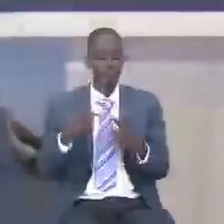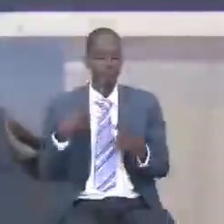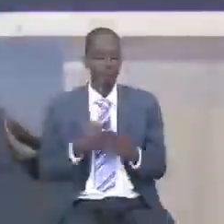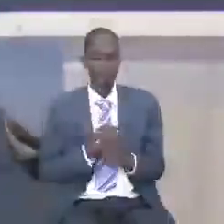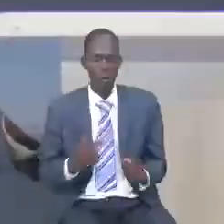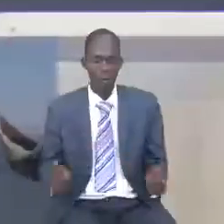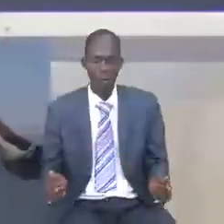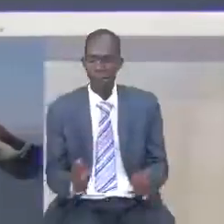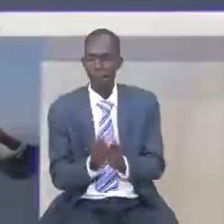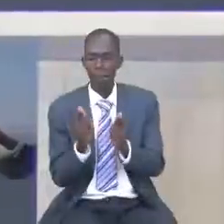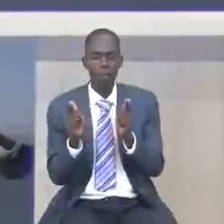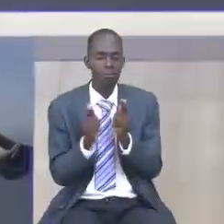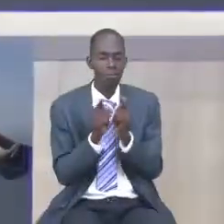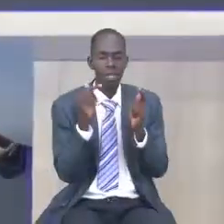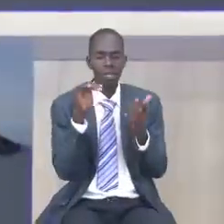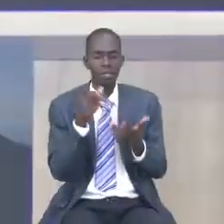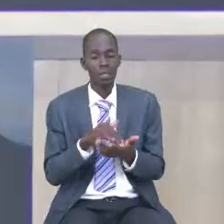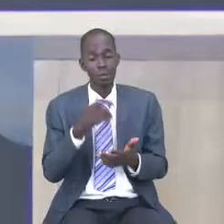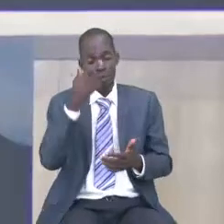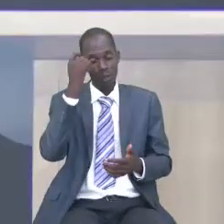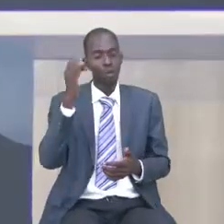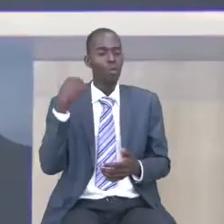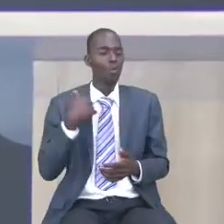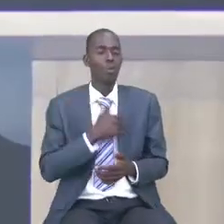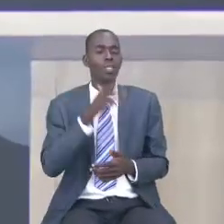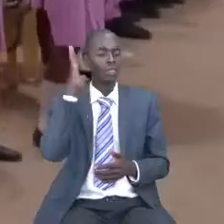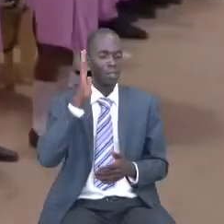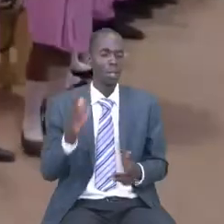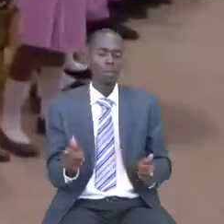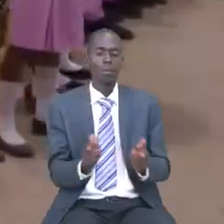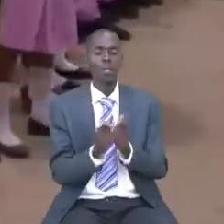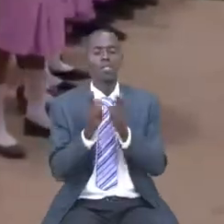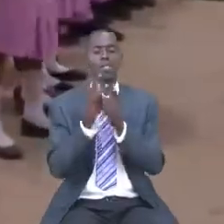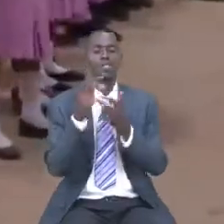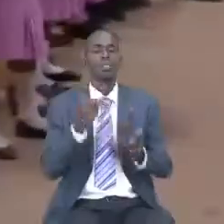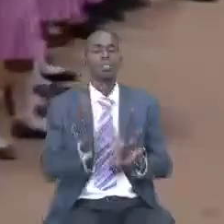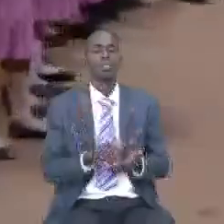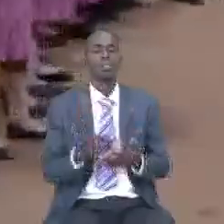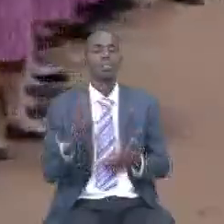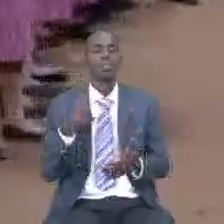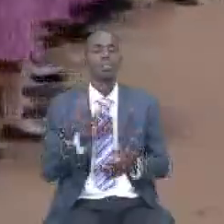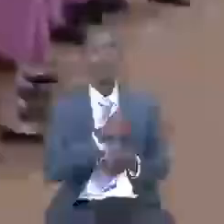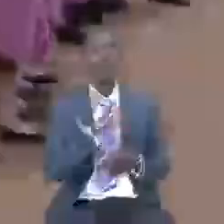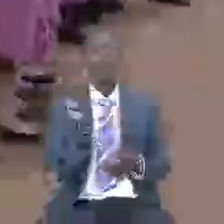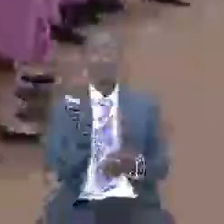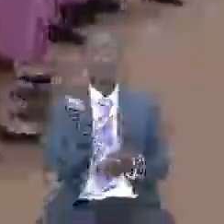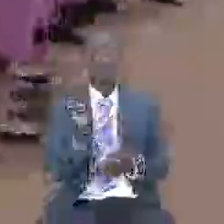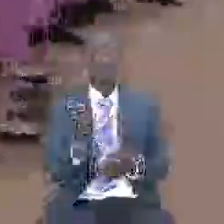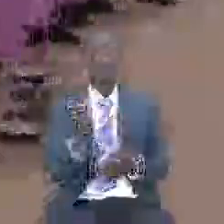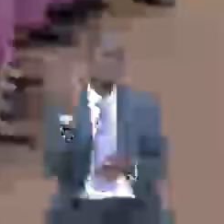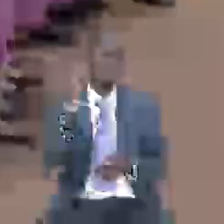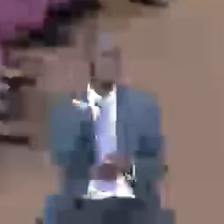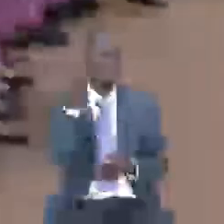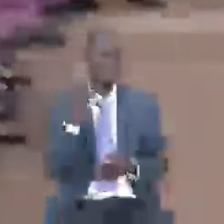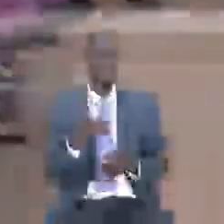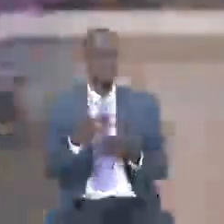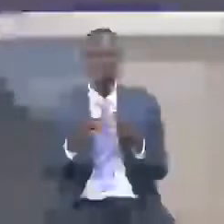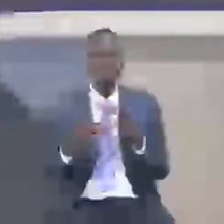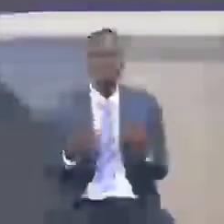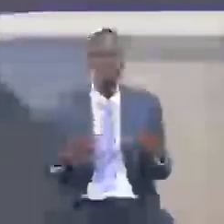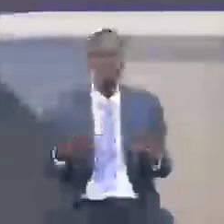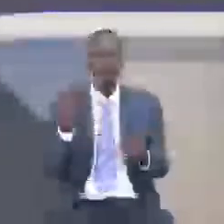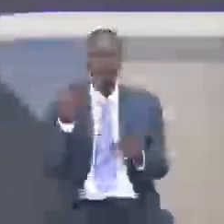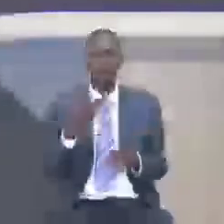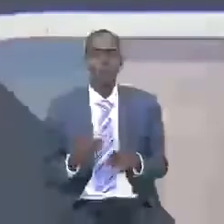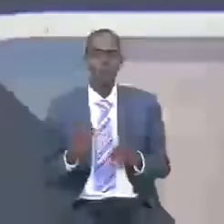again, because we shall meet again, we'll hear your story of